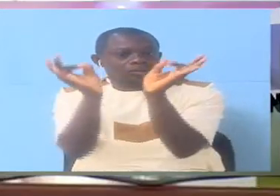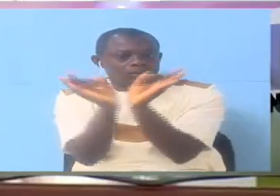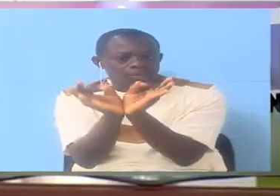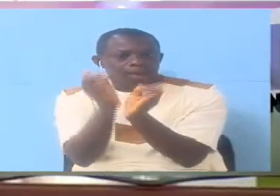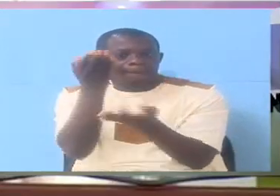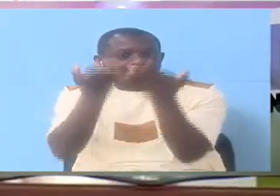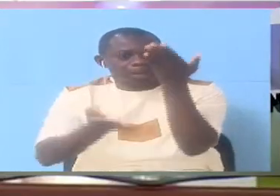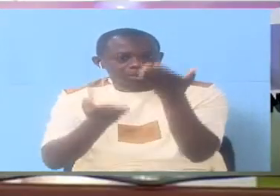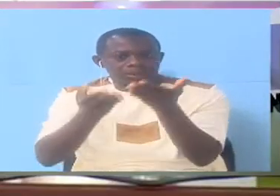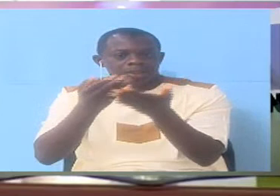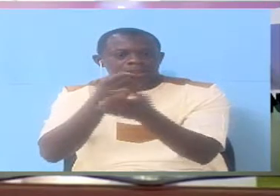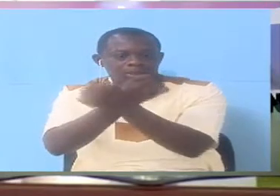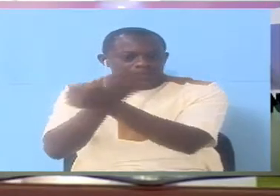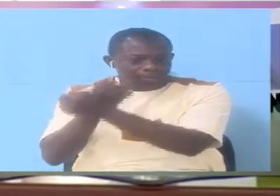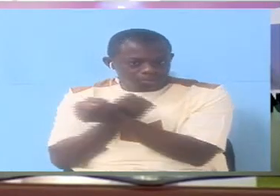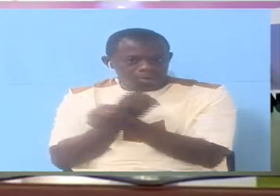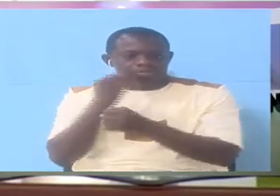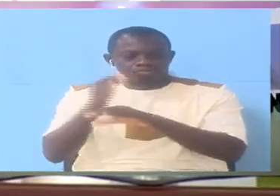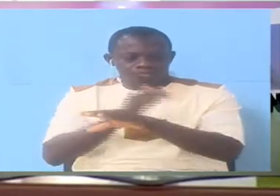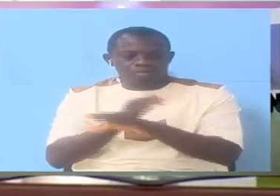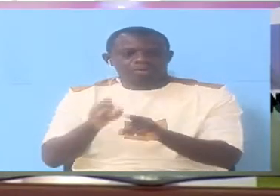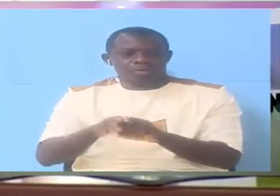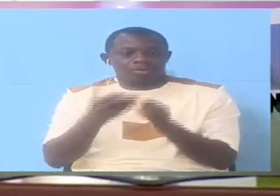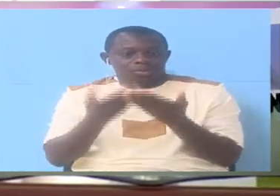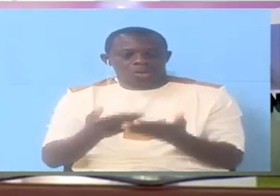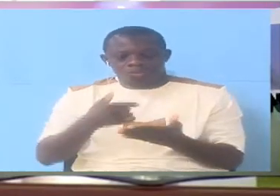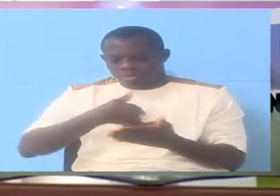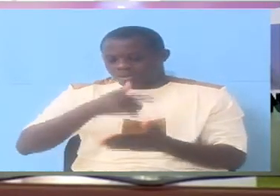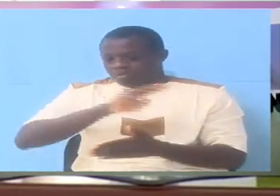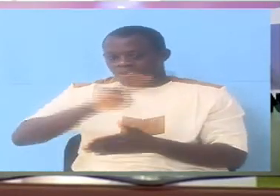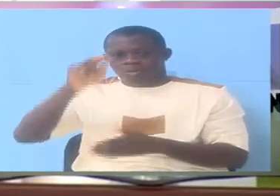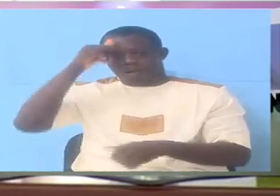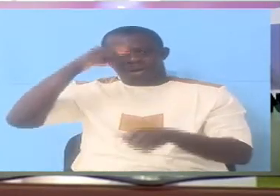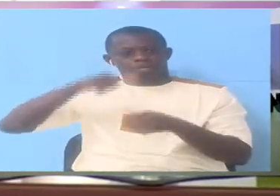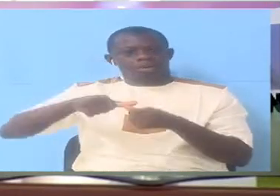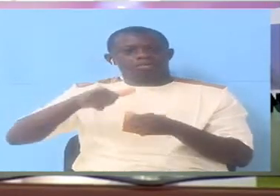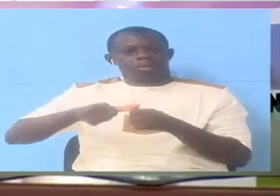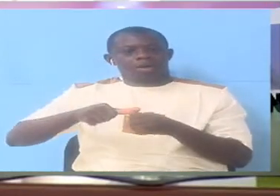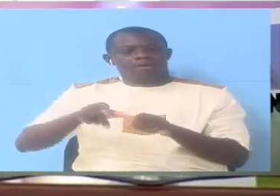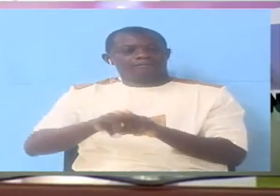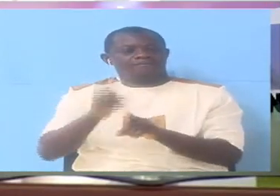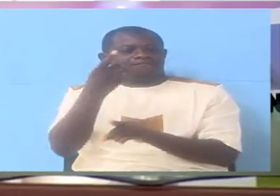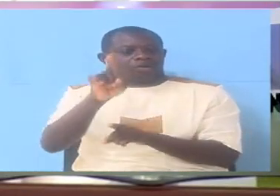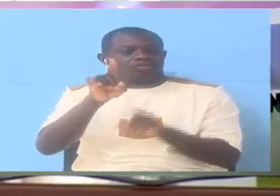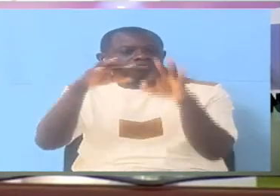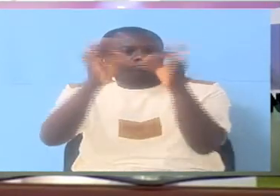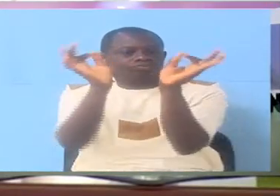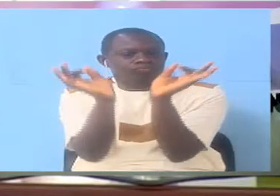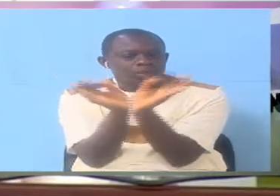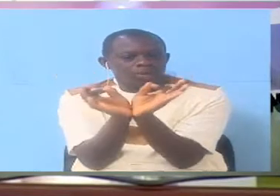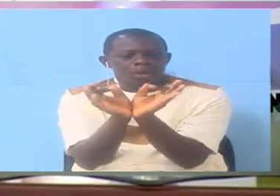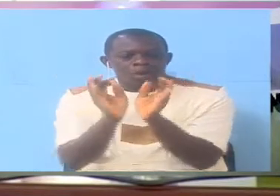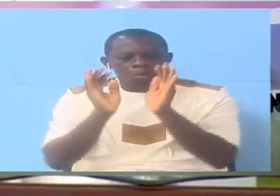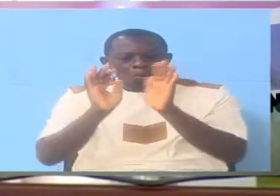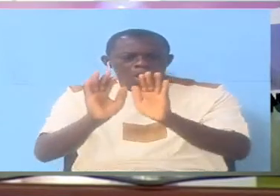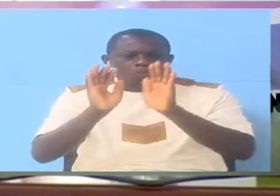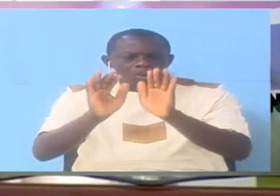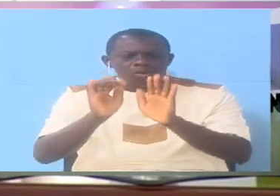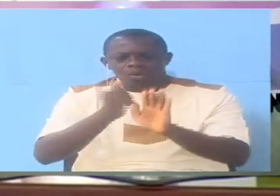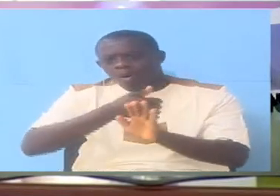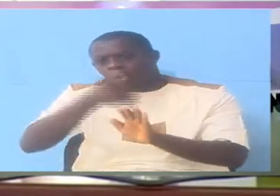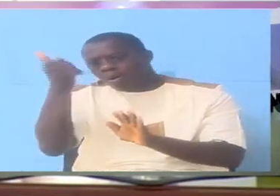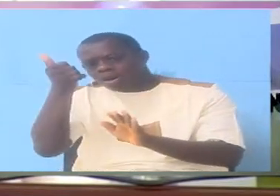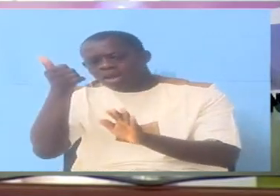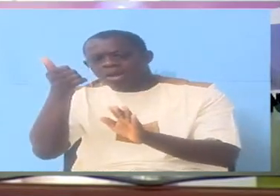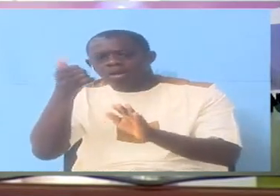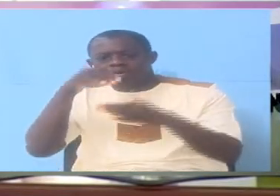des ci ñooñu ñu jàpp. At this point, I cannot remember if the first team waited for the rest to enter the buses or not. jamono boobu